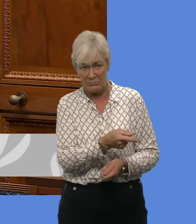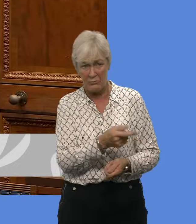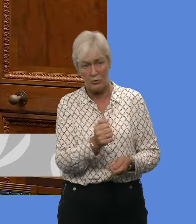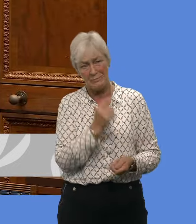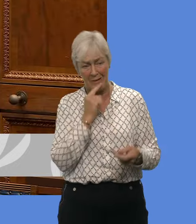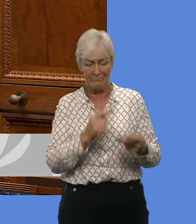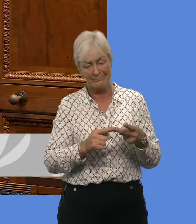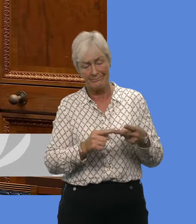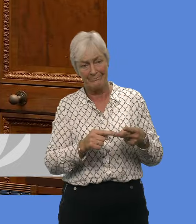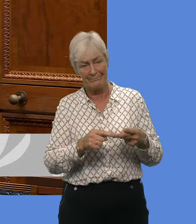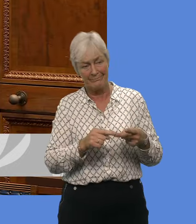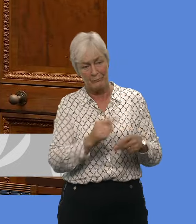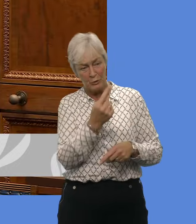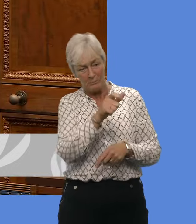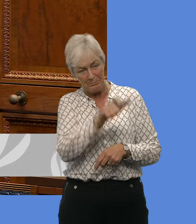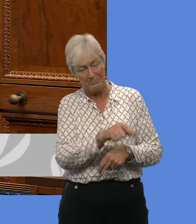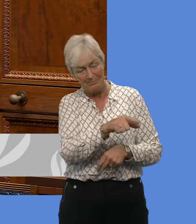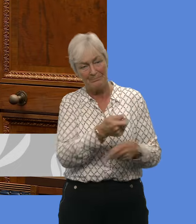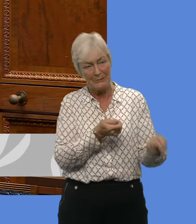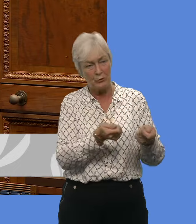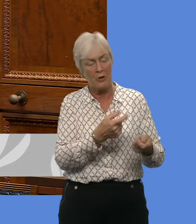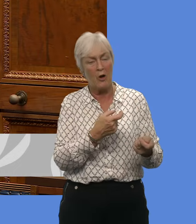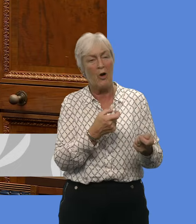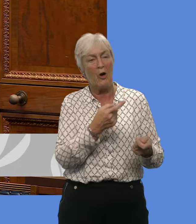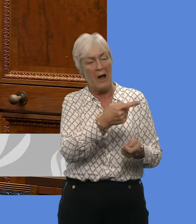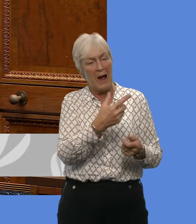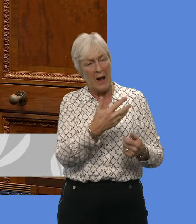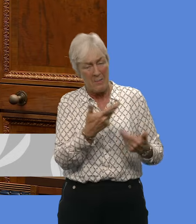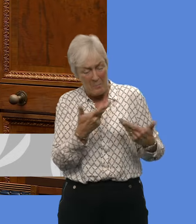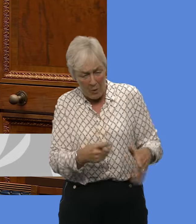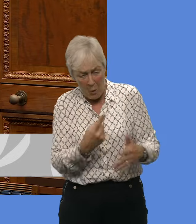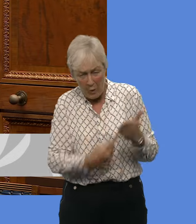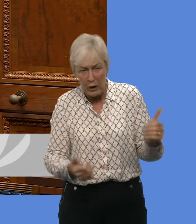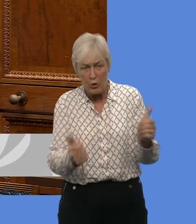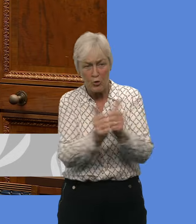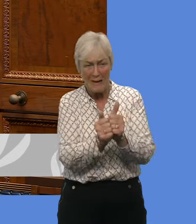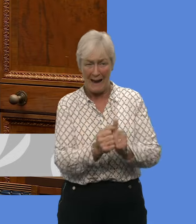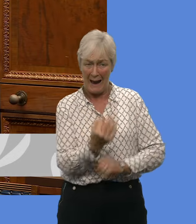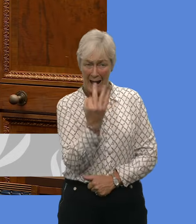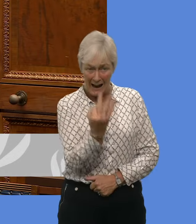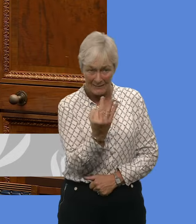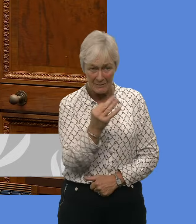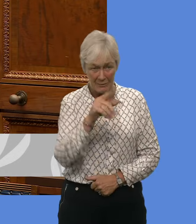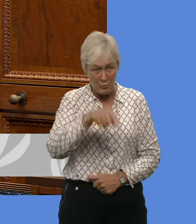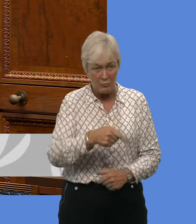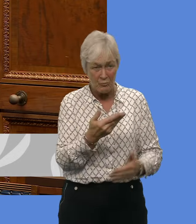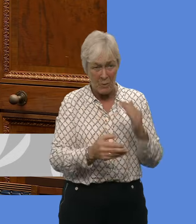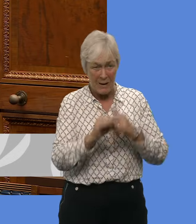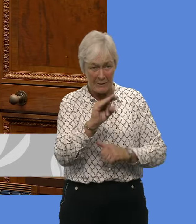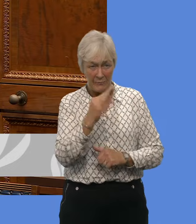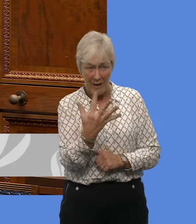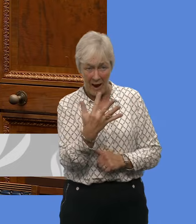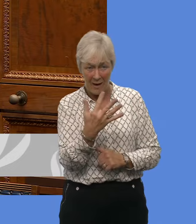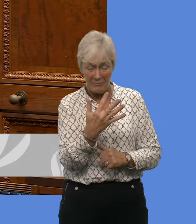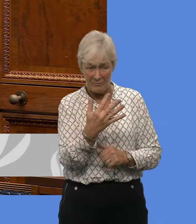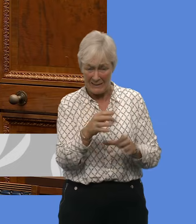First Minister, given that the ICRIR has only agreed to investigate 8 out of 85 potential